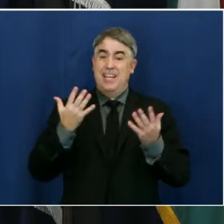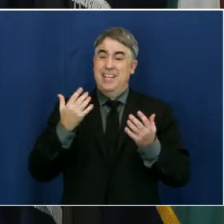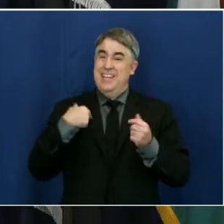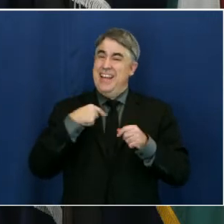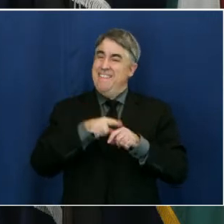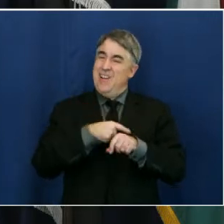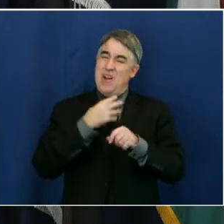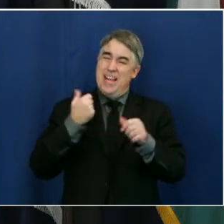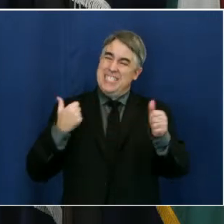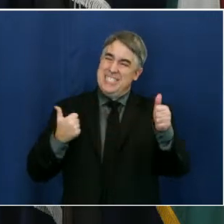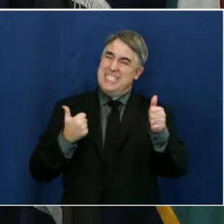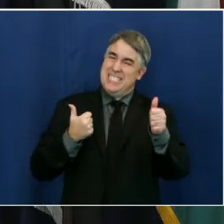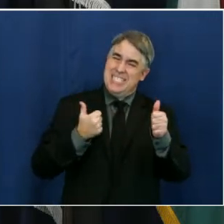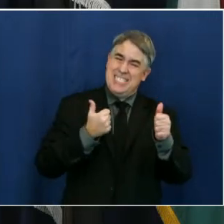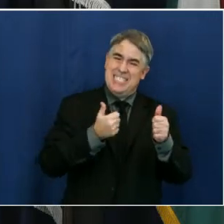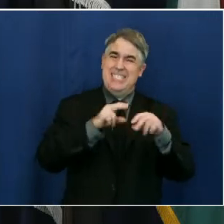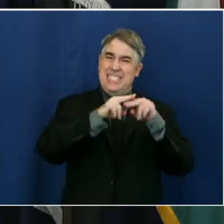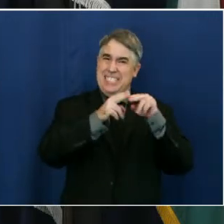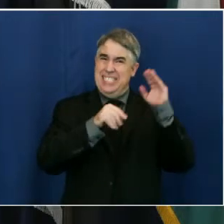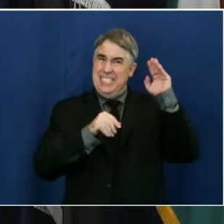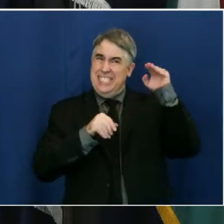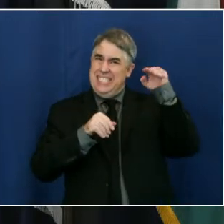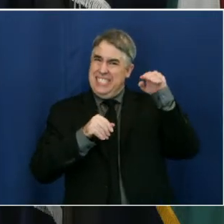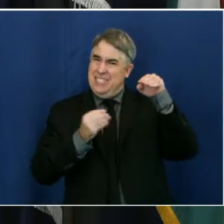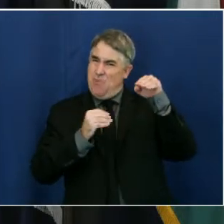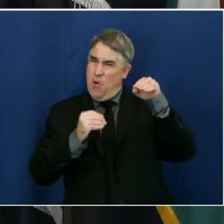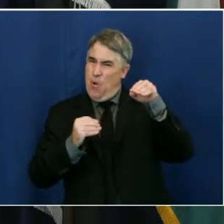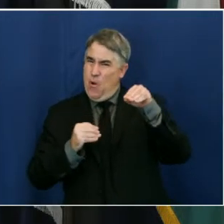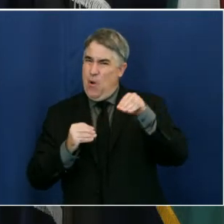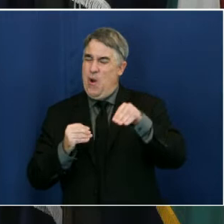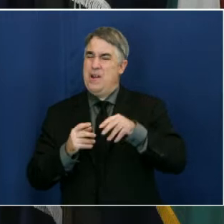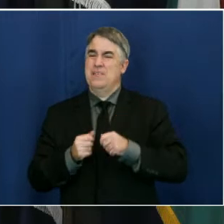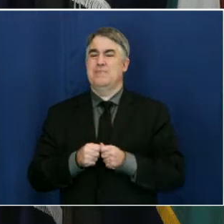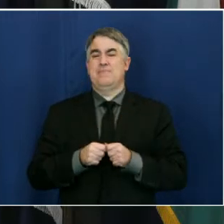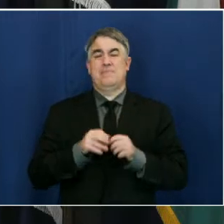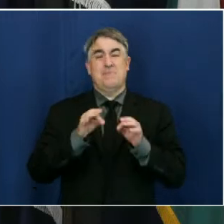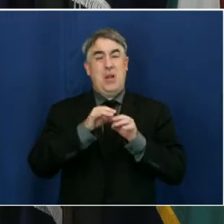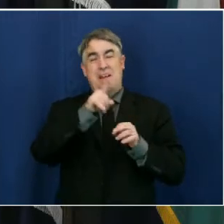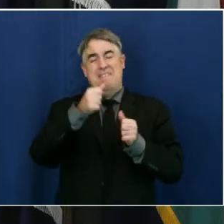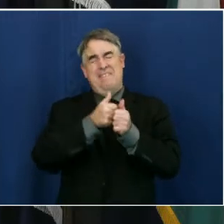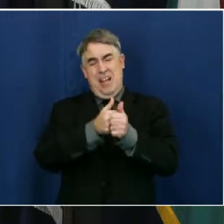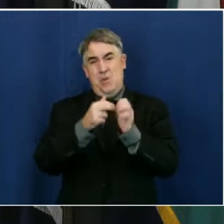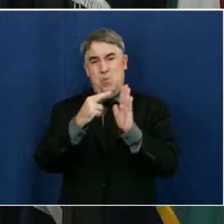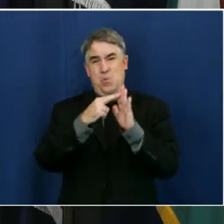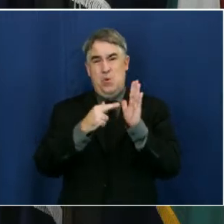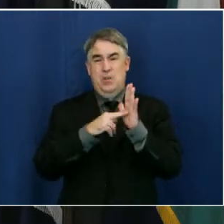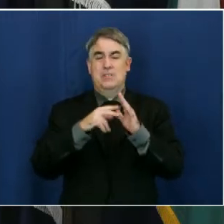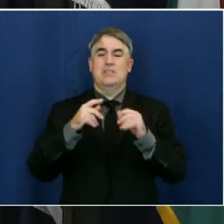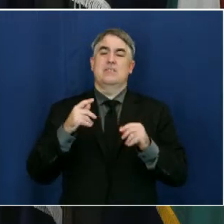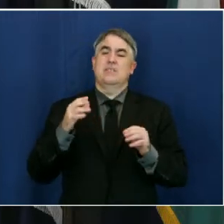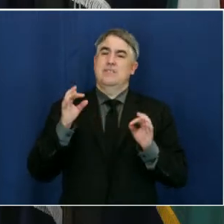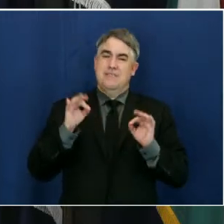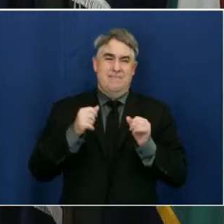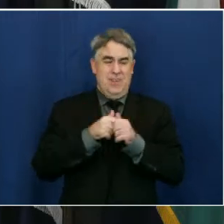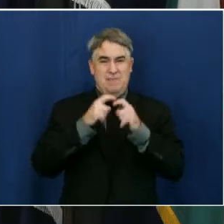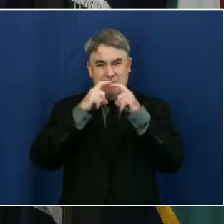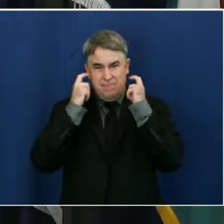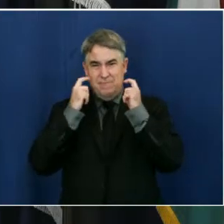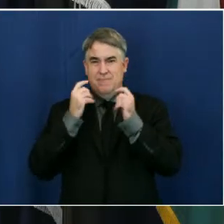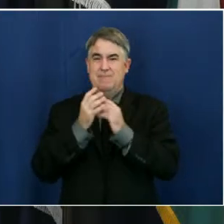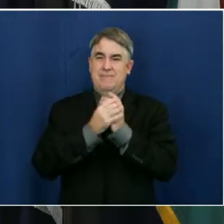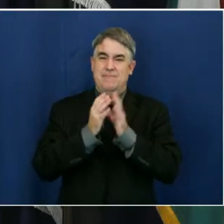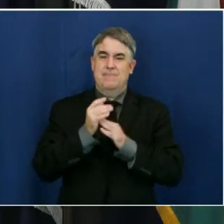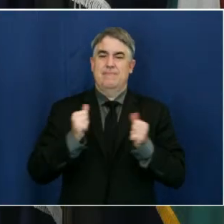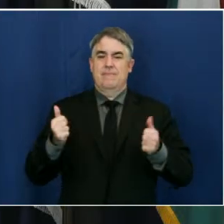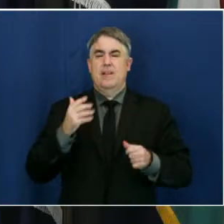case counts back down in a comfortable range, and so we need to continue to follow the public health orders. And we ask for the public's continued patience